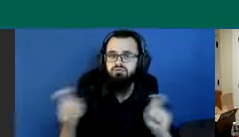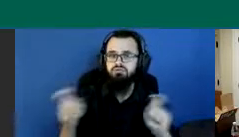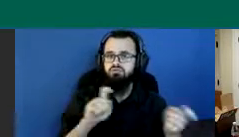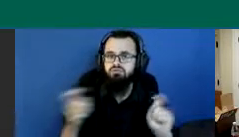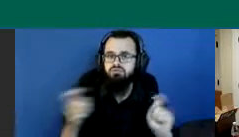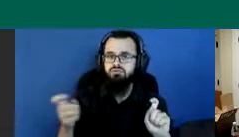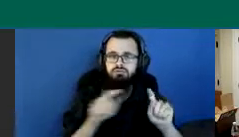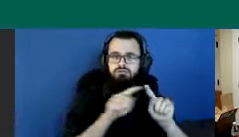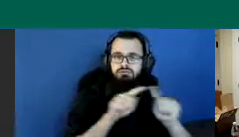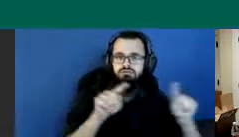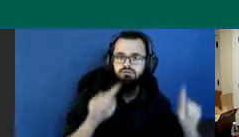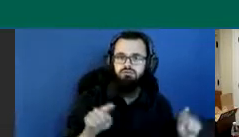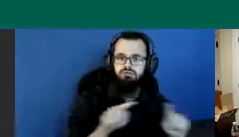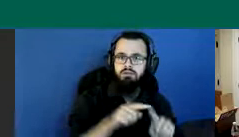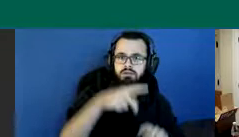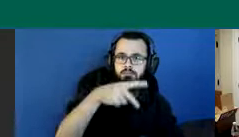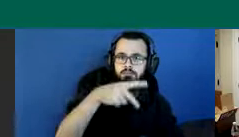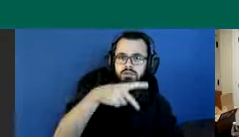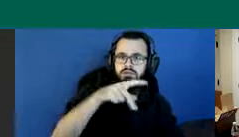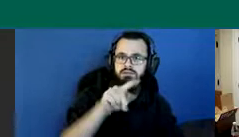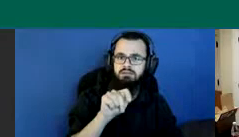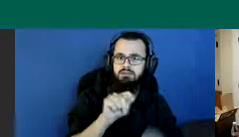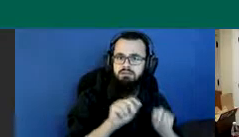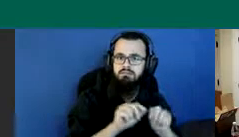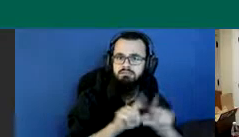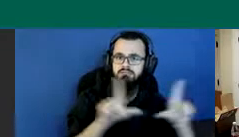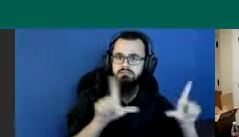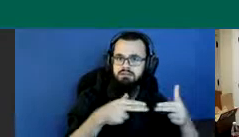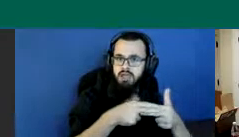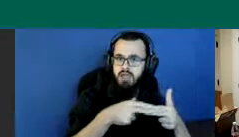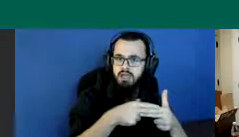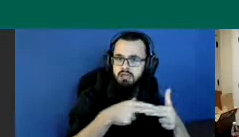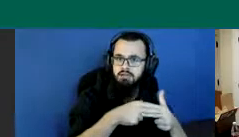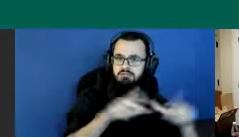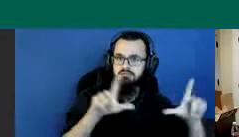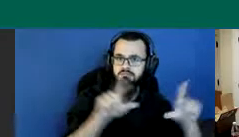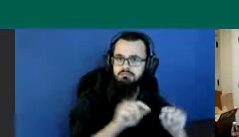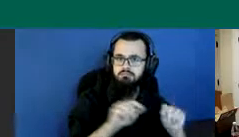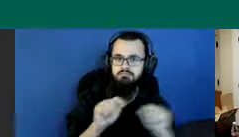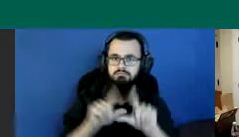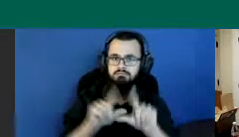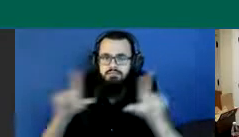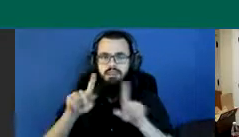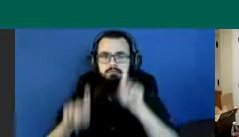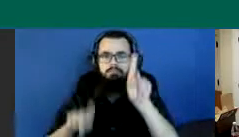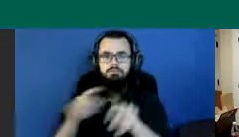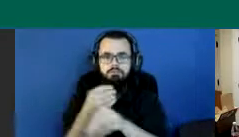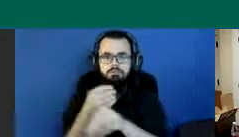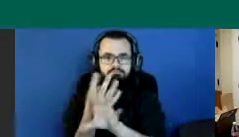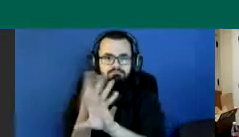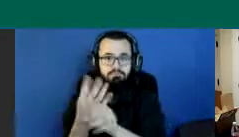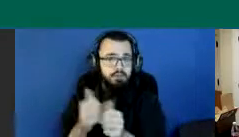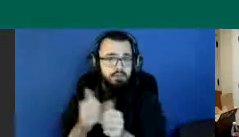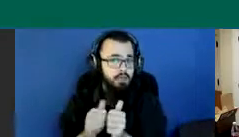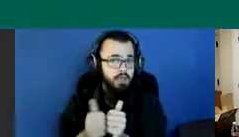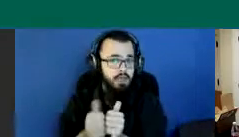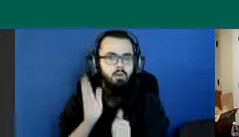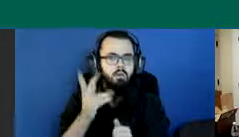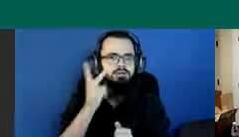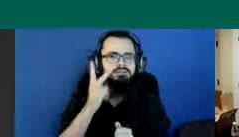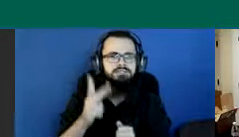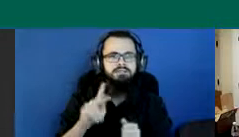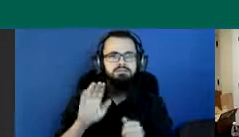video feed of folks that are on the screen by clicking the small box at the bottom of your screen. It will oscillate. So